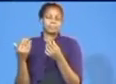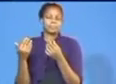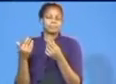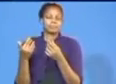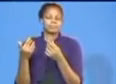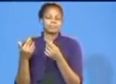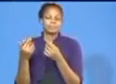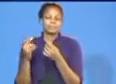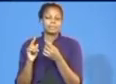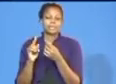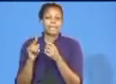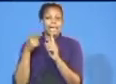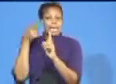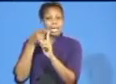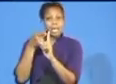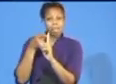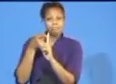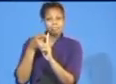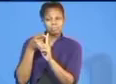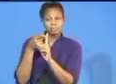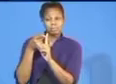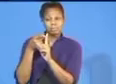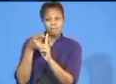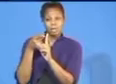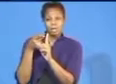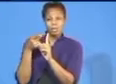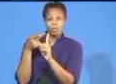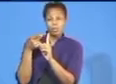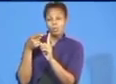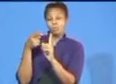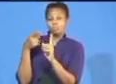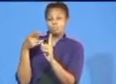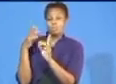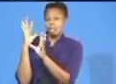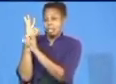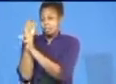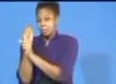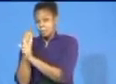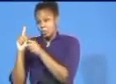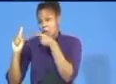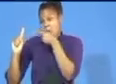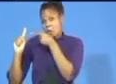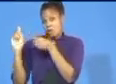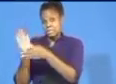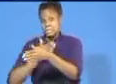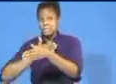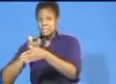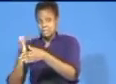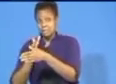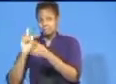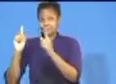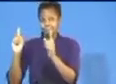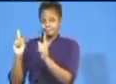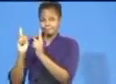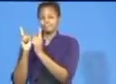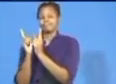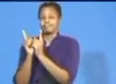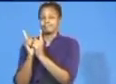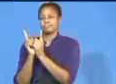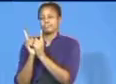the honeymoon place. And of course, every newly married